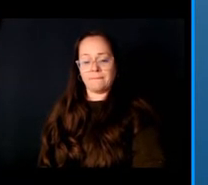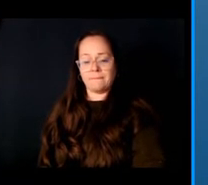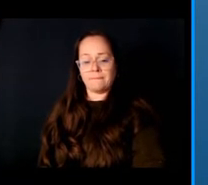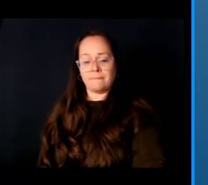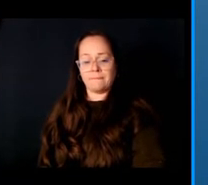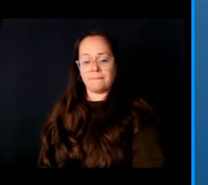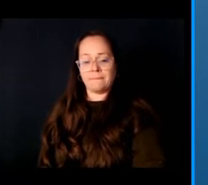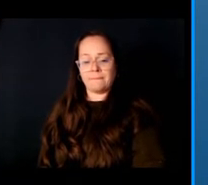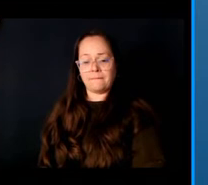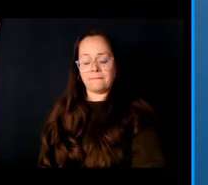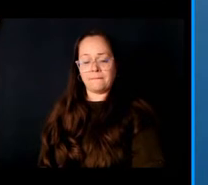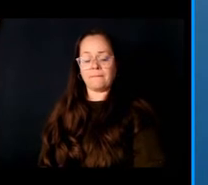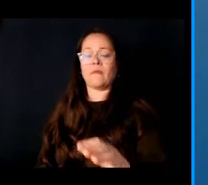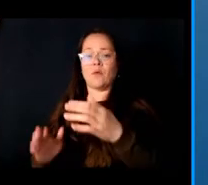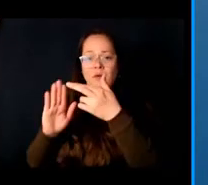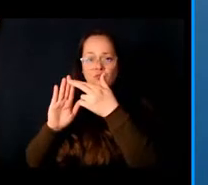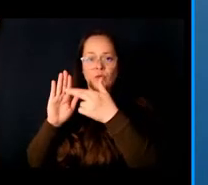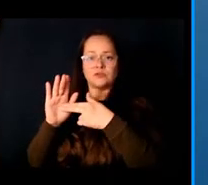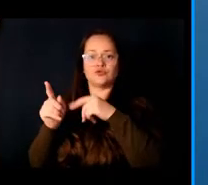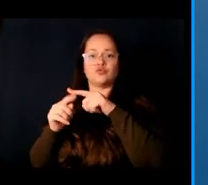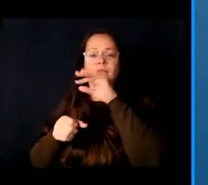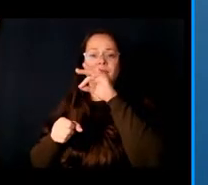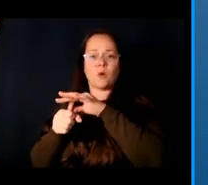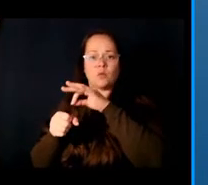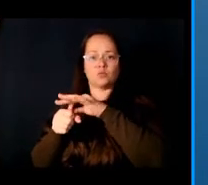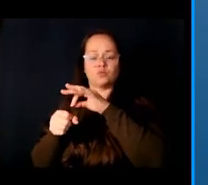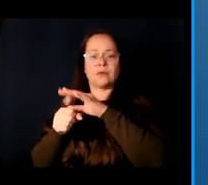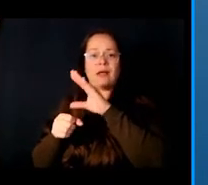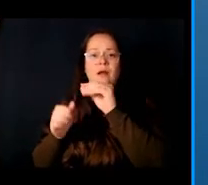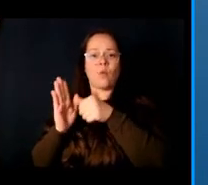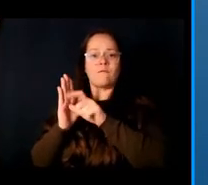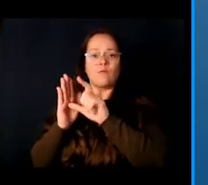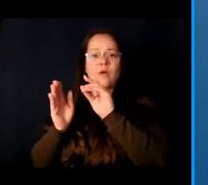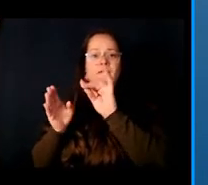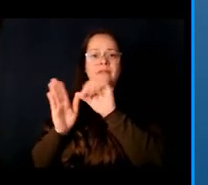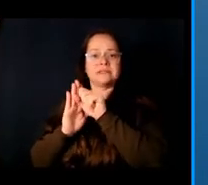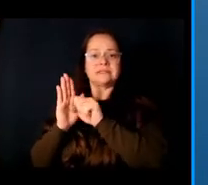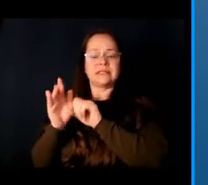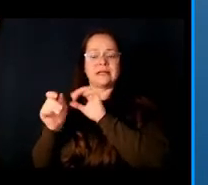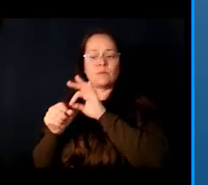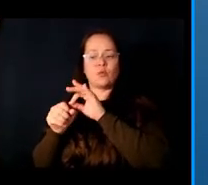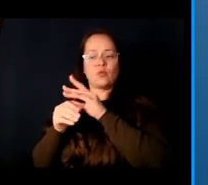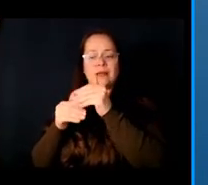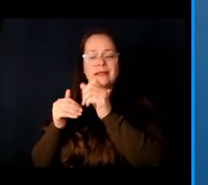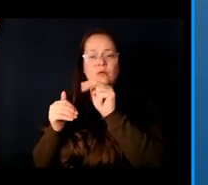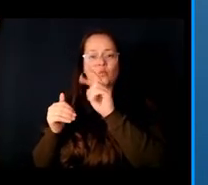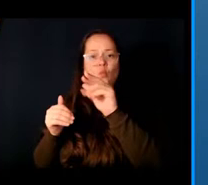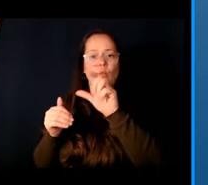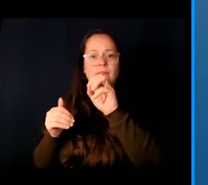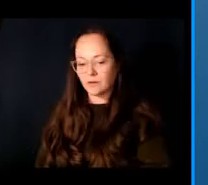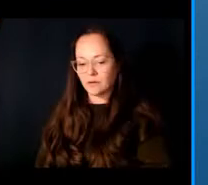deadline to register to vote an overview of the state's voter registration enrollment procedures